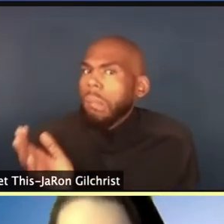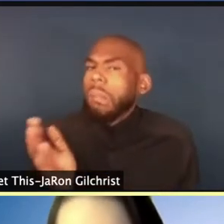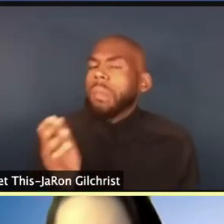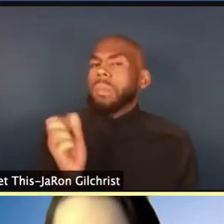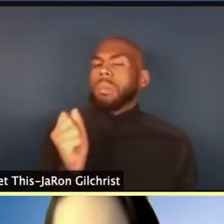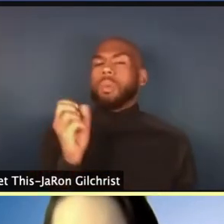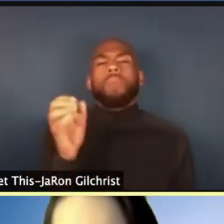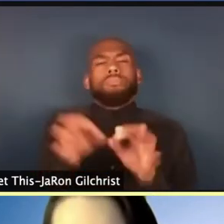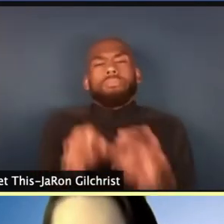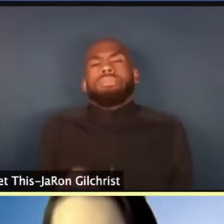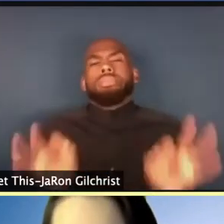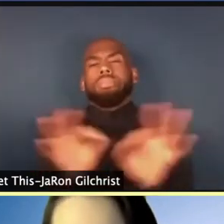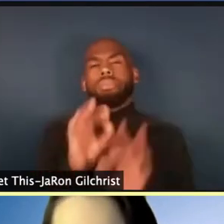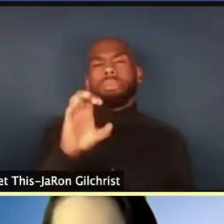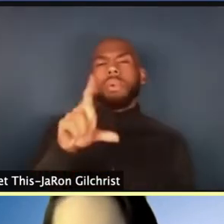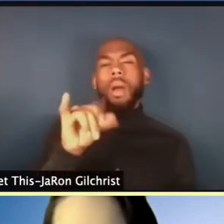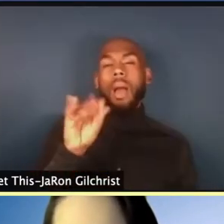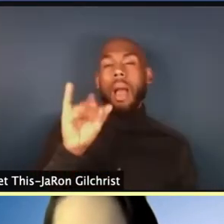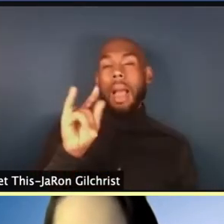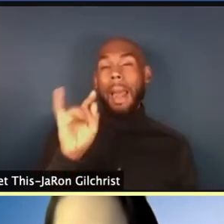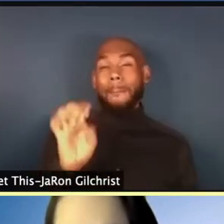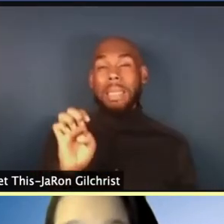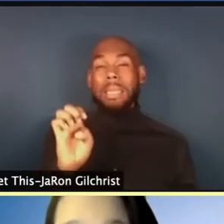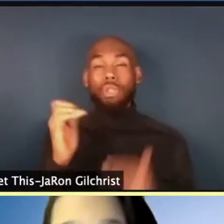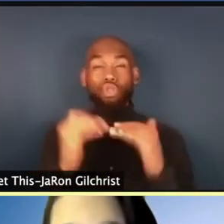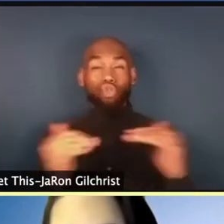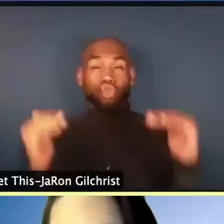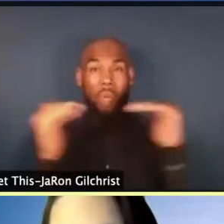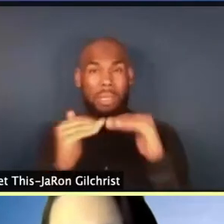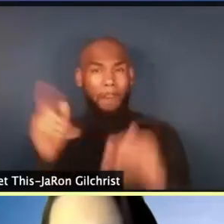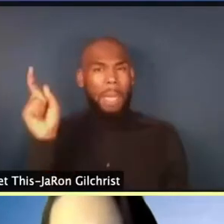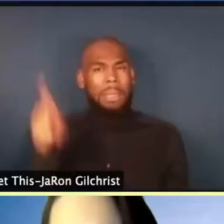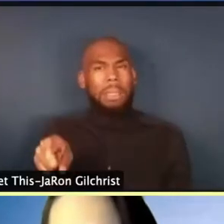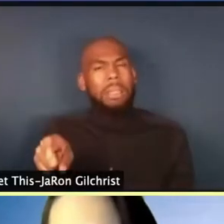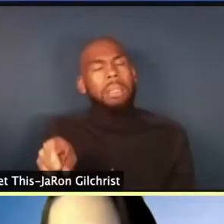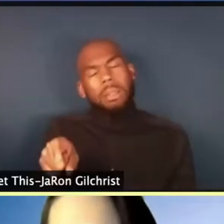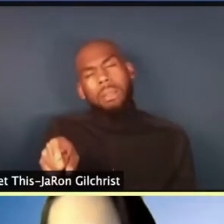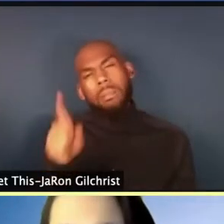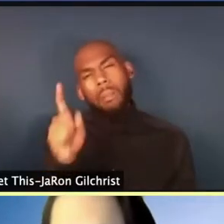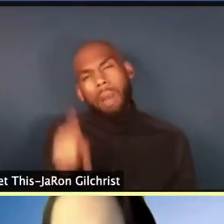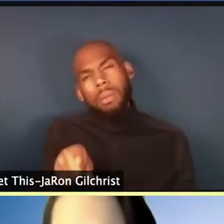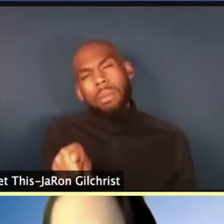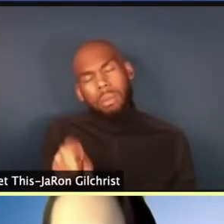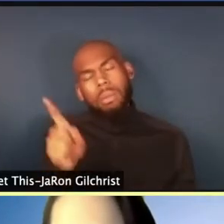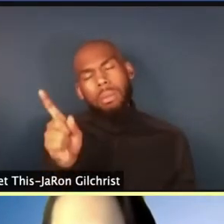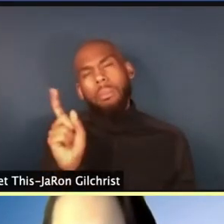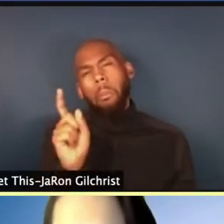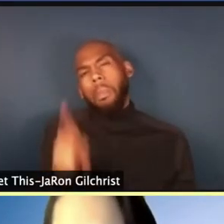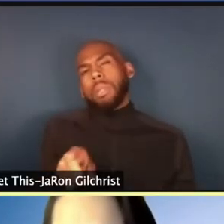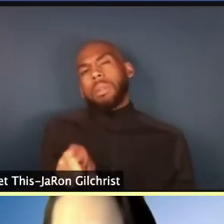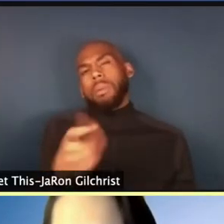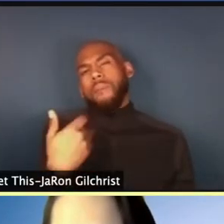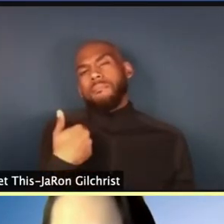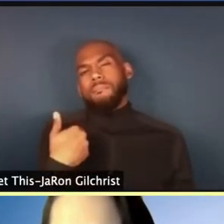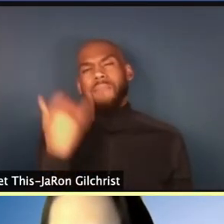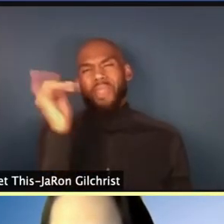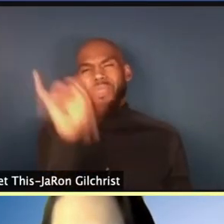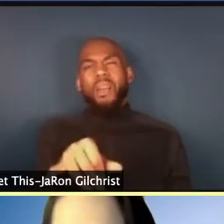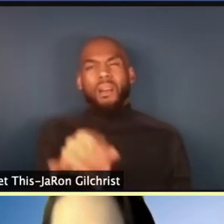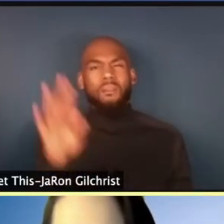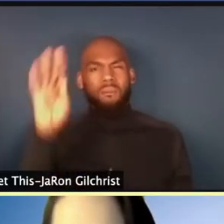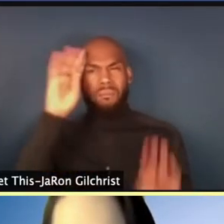imperative of climate justice is a must. Like it just is, we must have that as our focus as